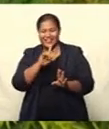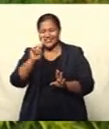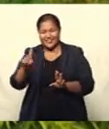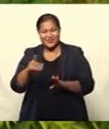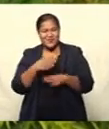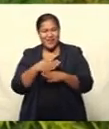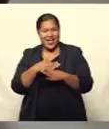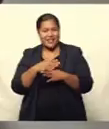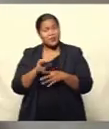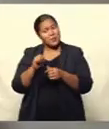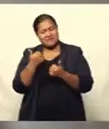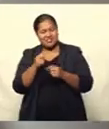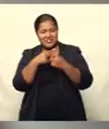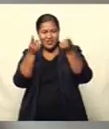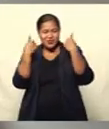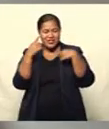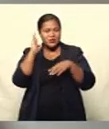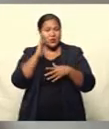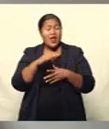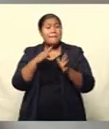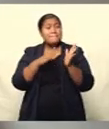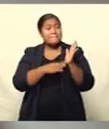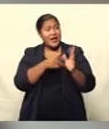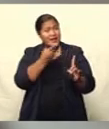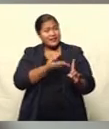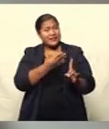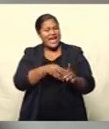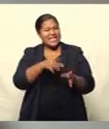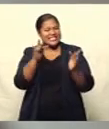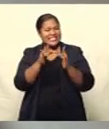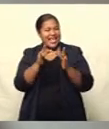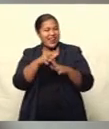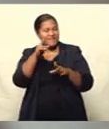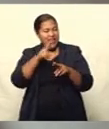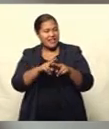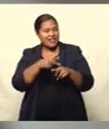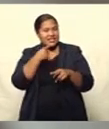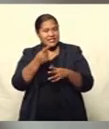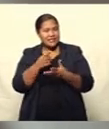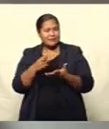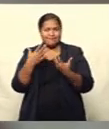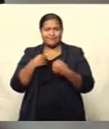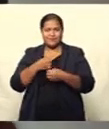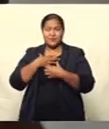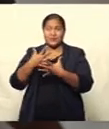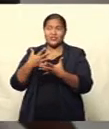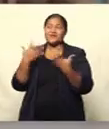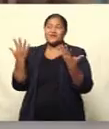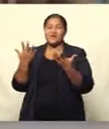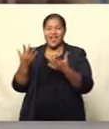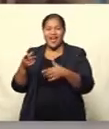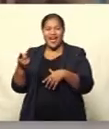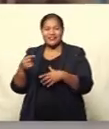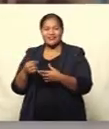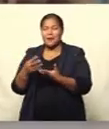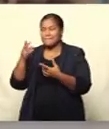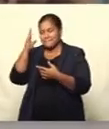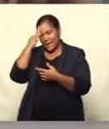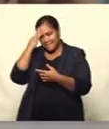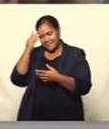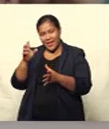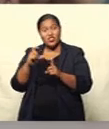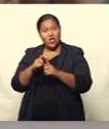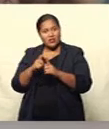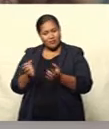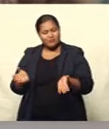my graduate school. Michael, who is also a single father, says he draws inspiration from his mom and his daughter, pushing him